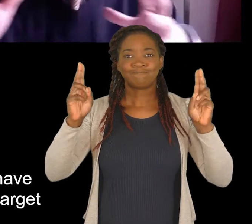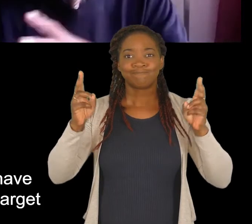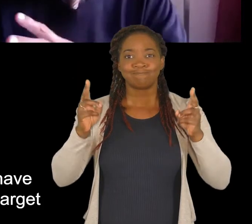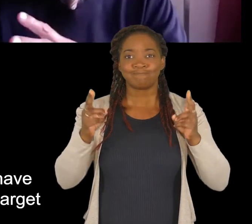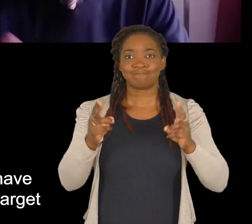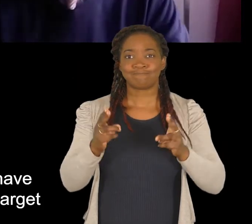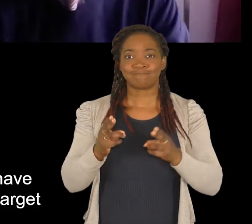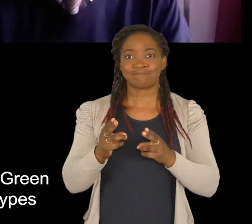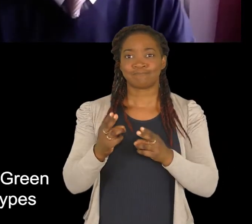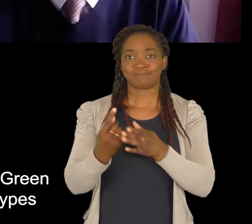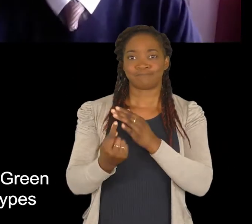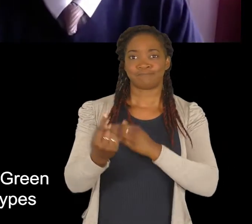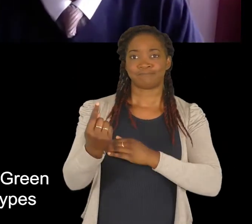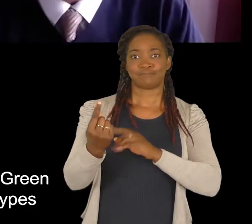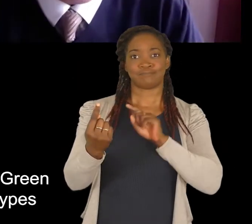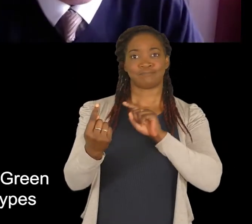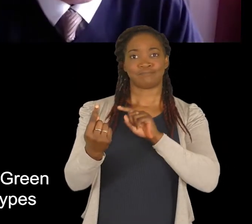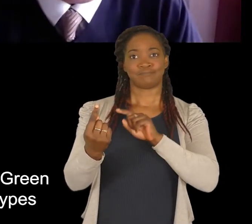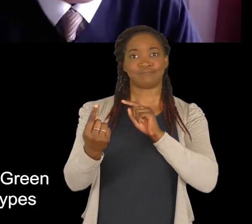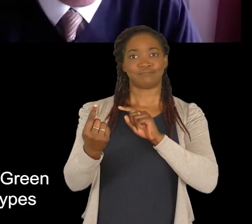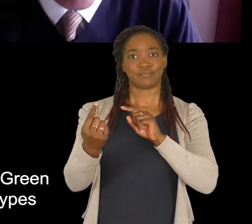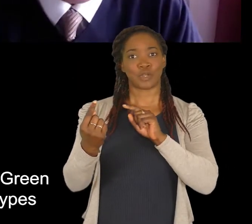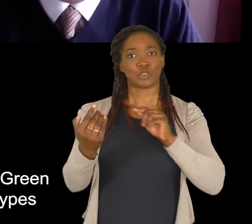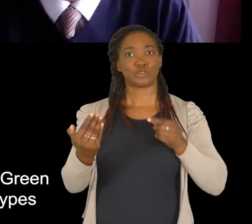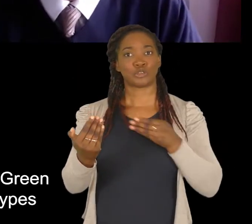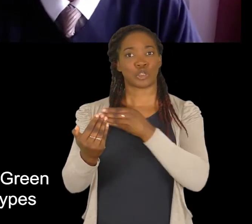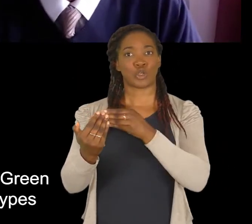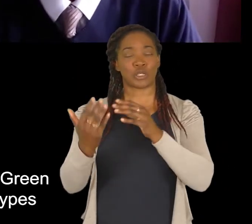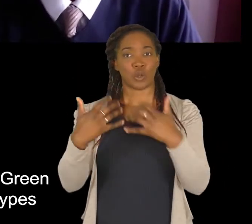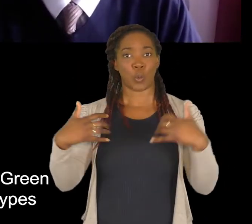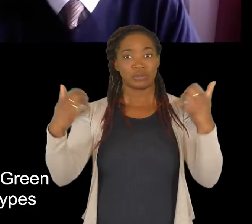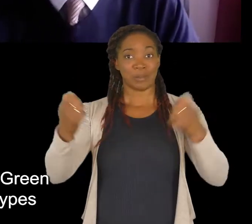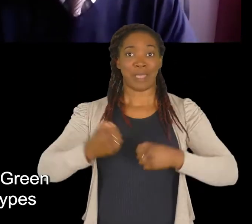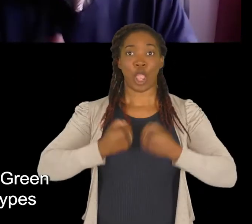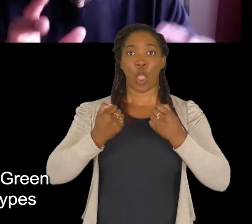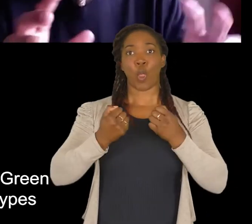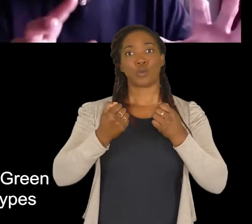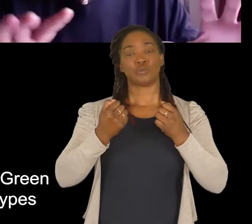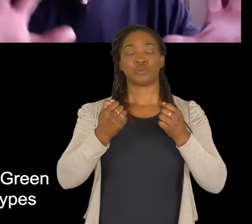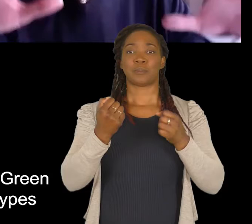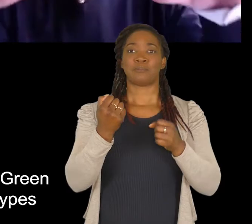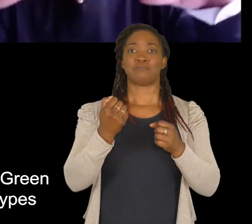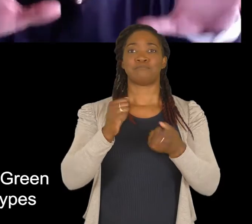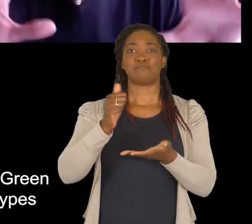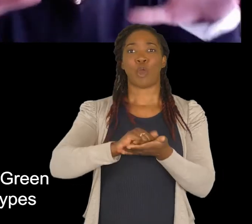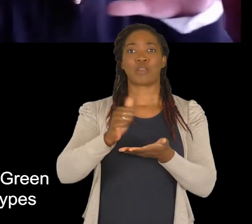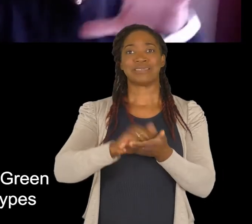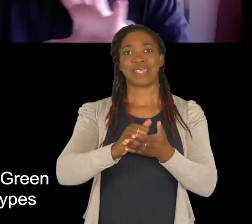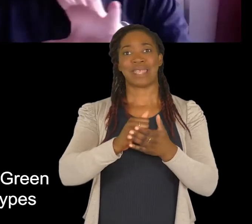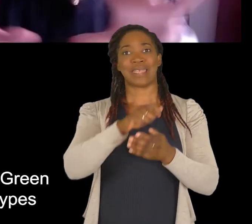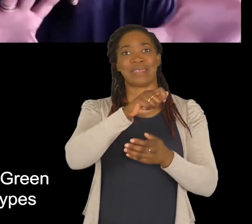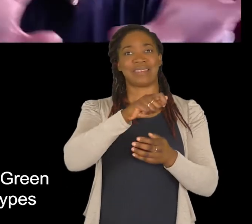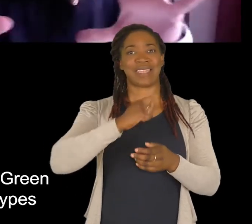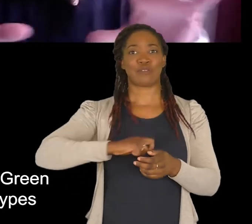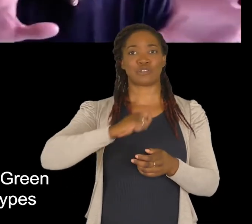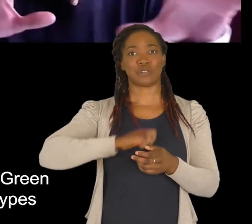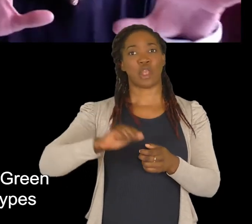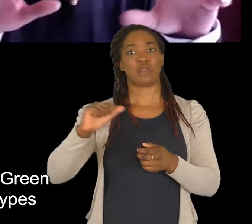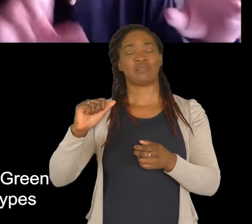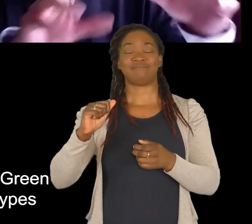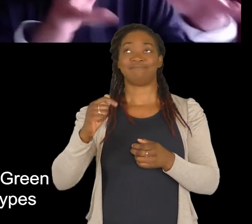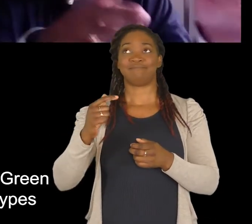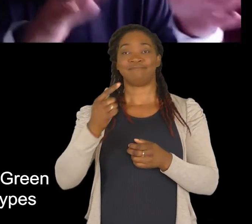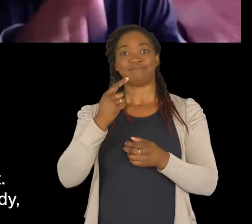you want as your target audience. And my own marketing director, Michael Green, often says that you should have 3 personalities